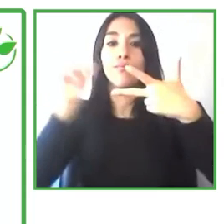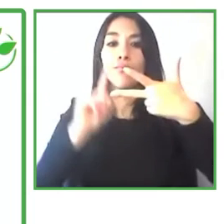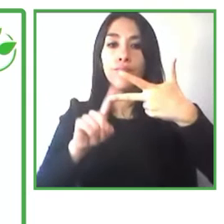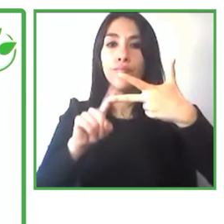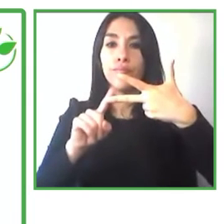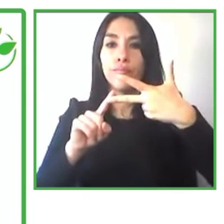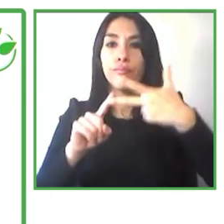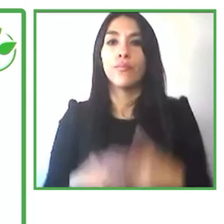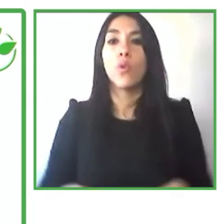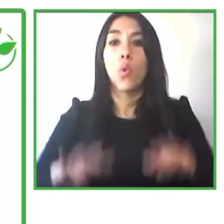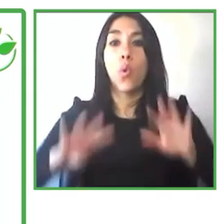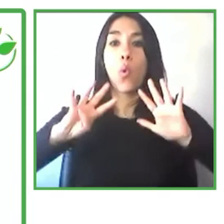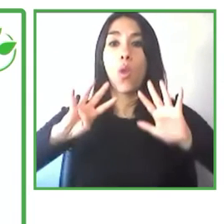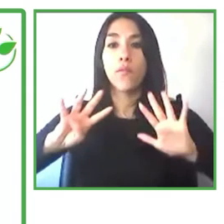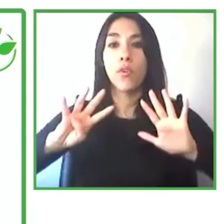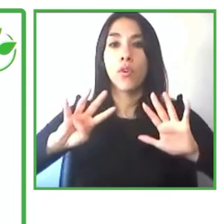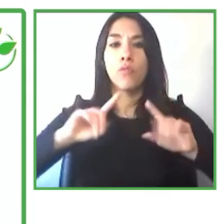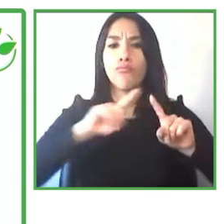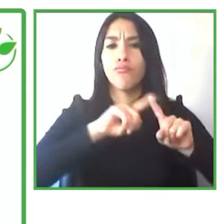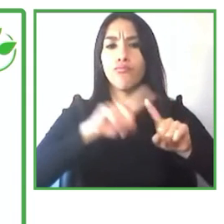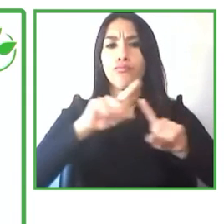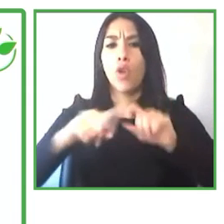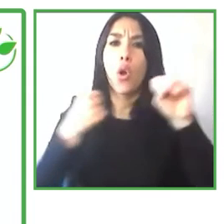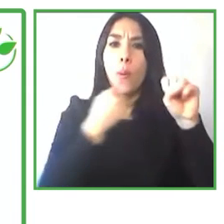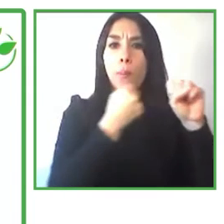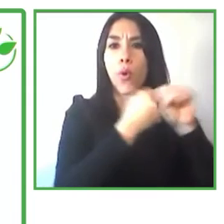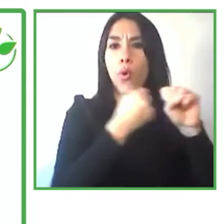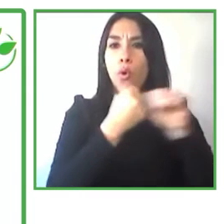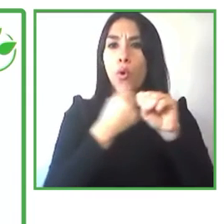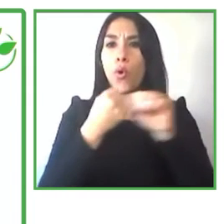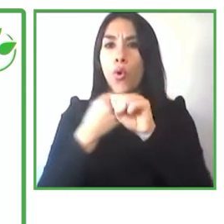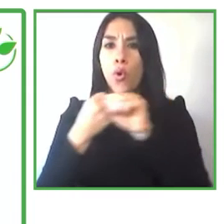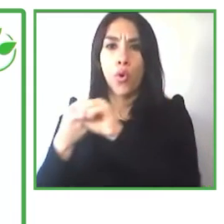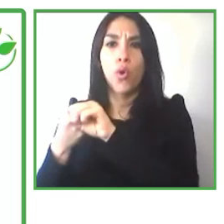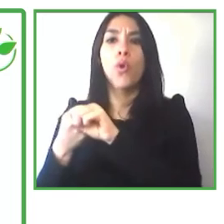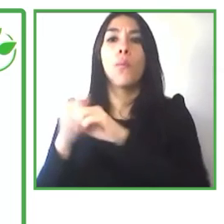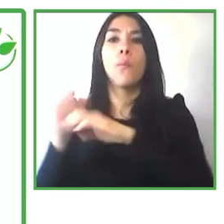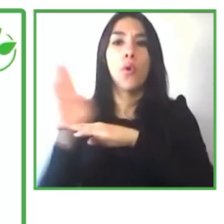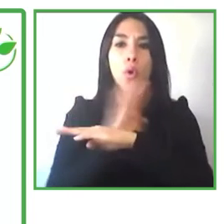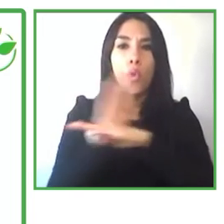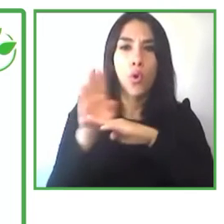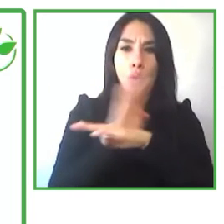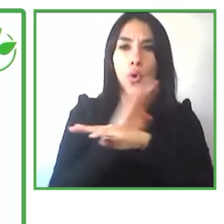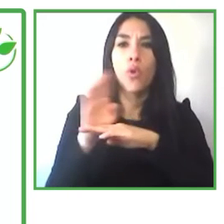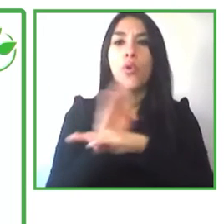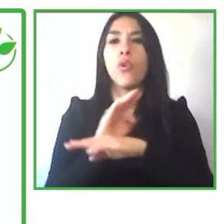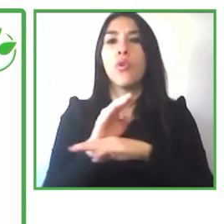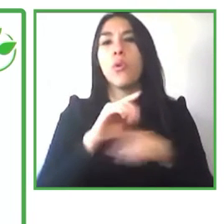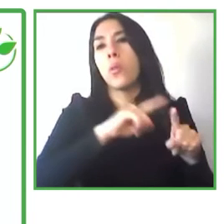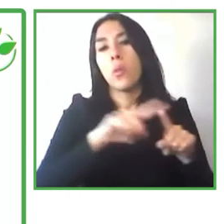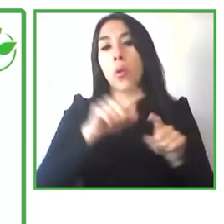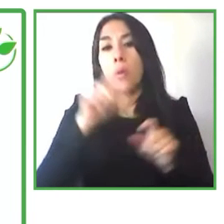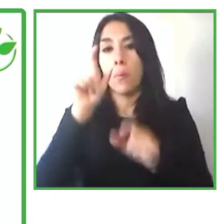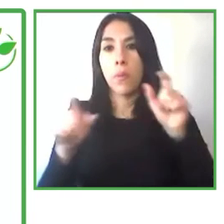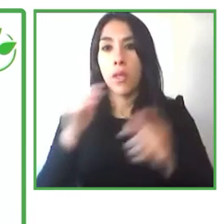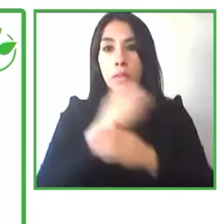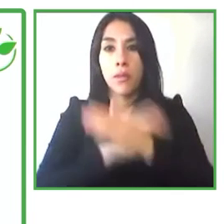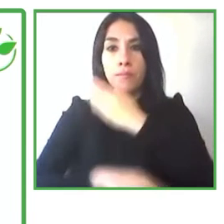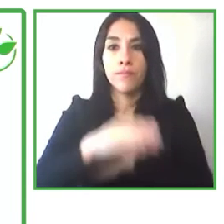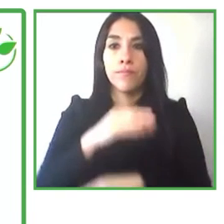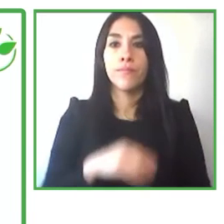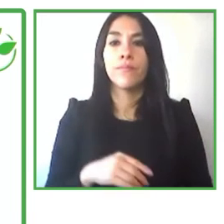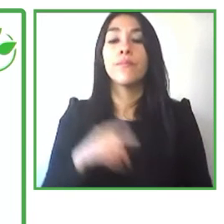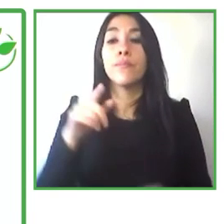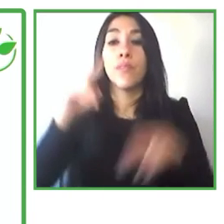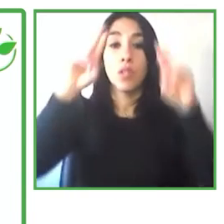which also the International Disability Alliance is part. So what is actually